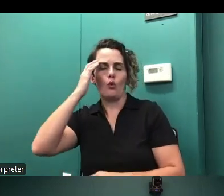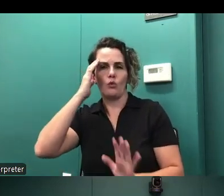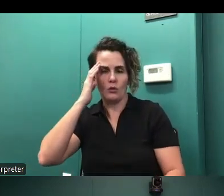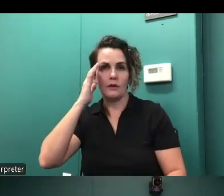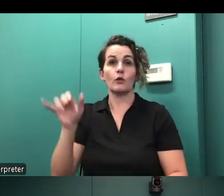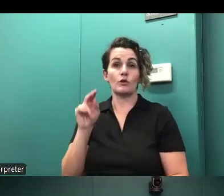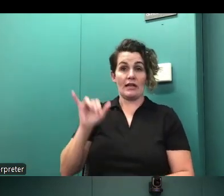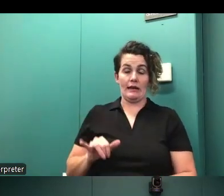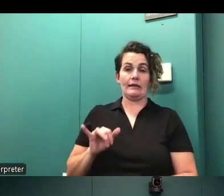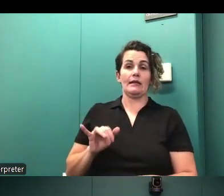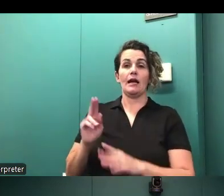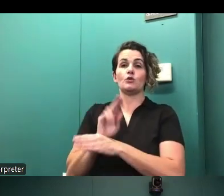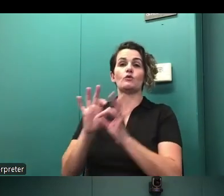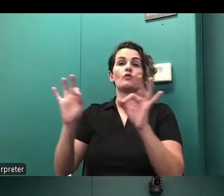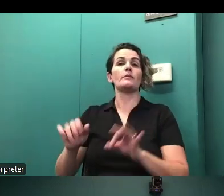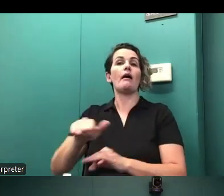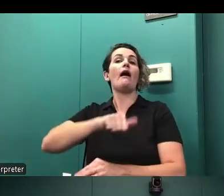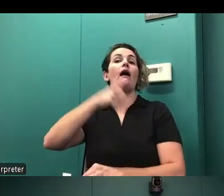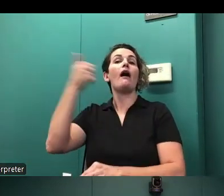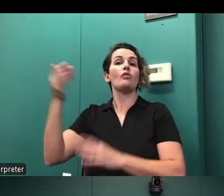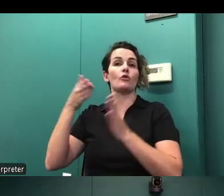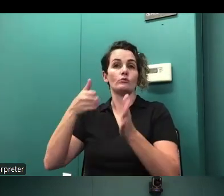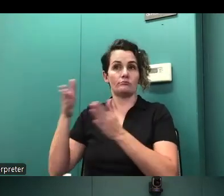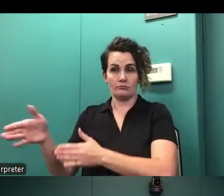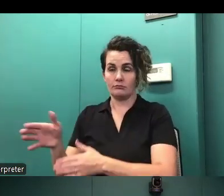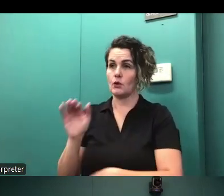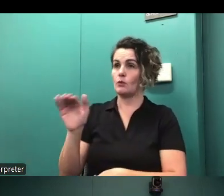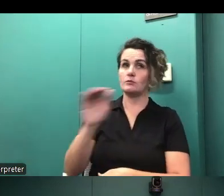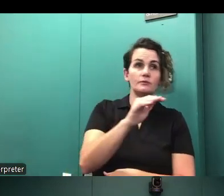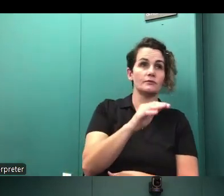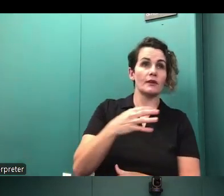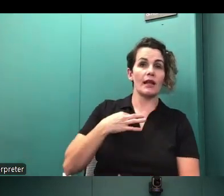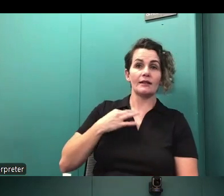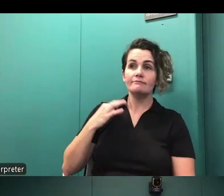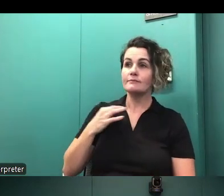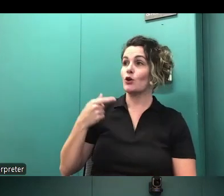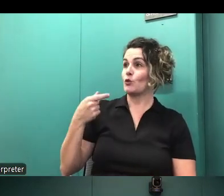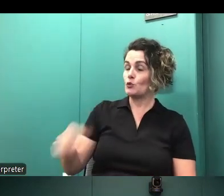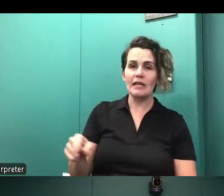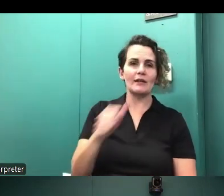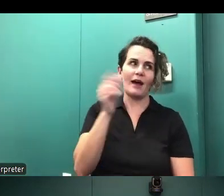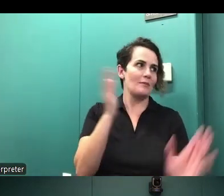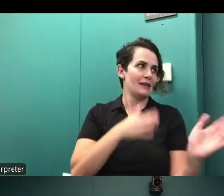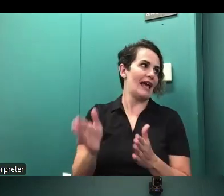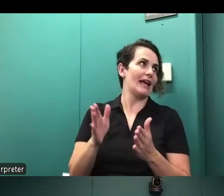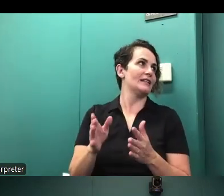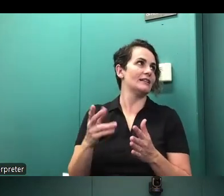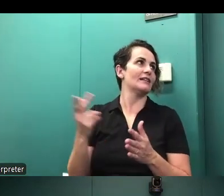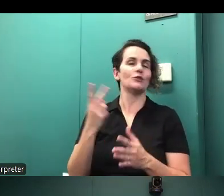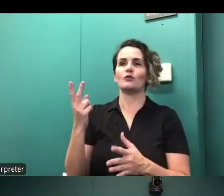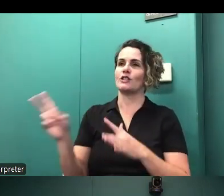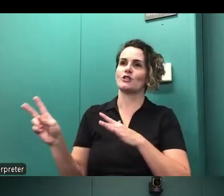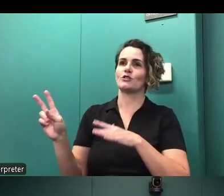Jenny's used forms in other ways. And by the way, the green was not planned. We both showed up today and this was it.